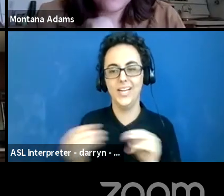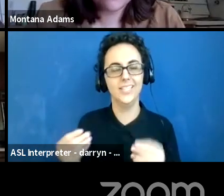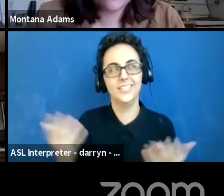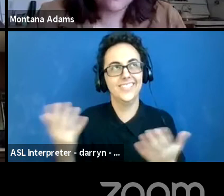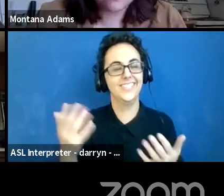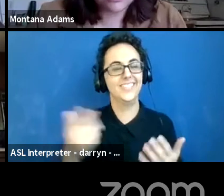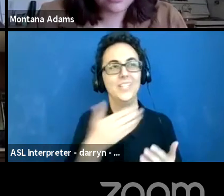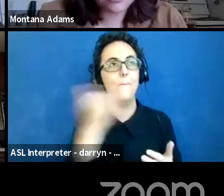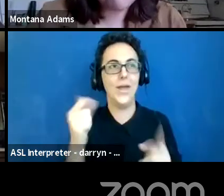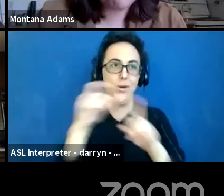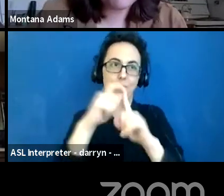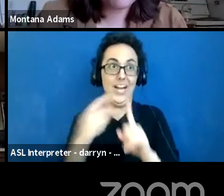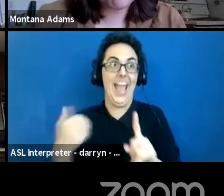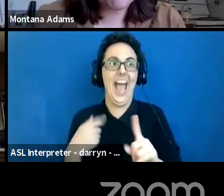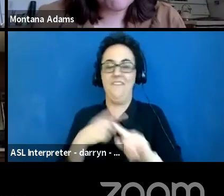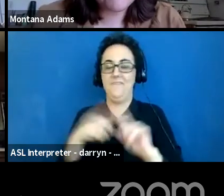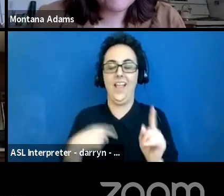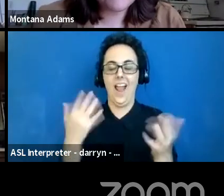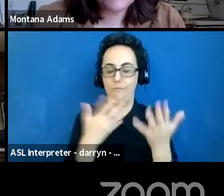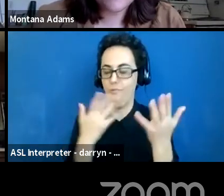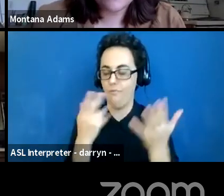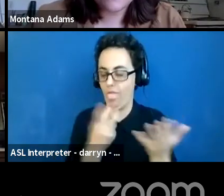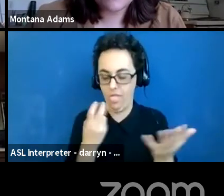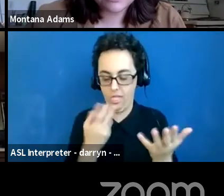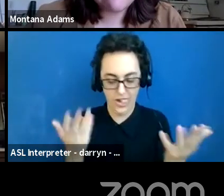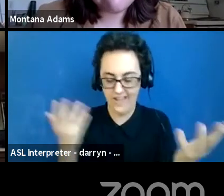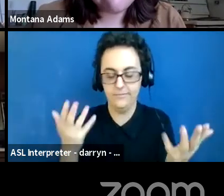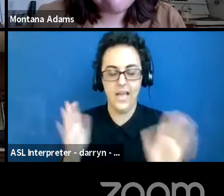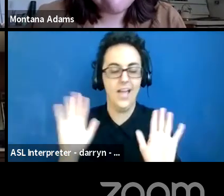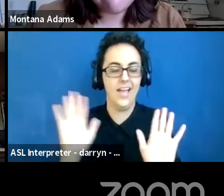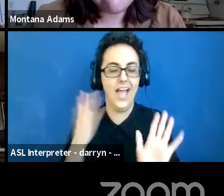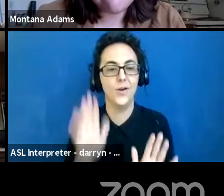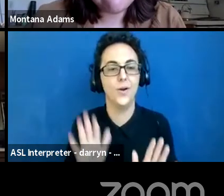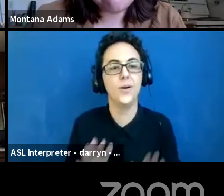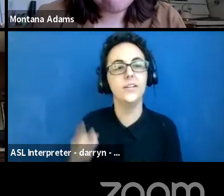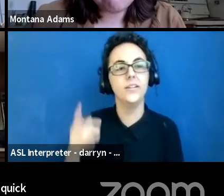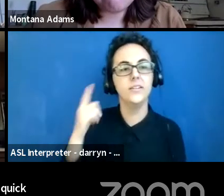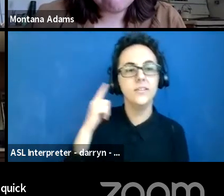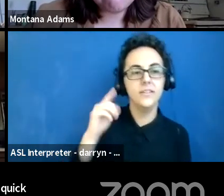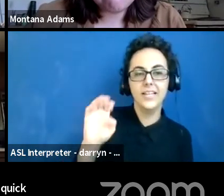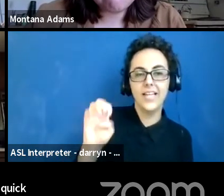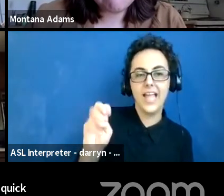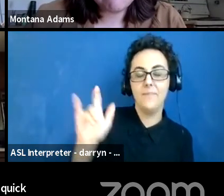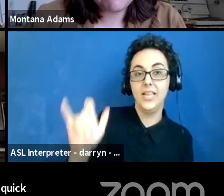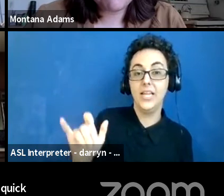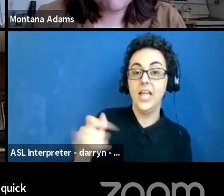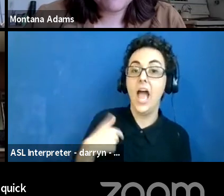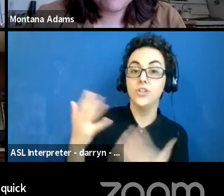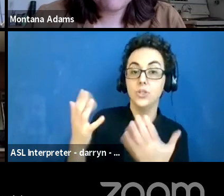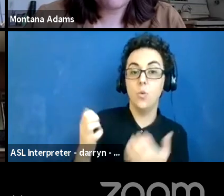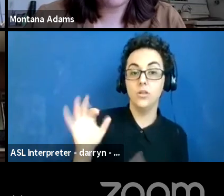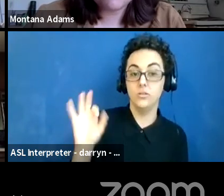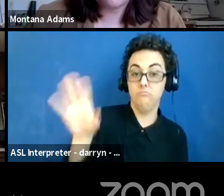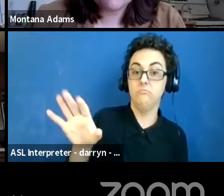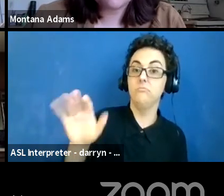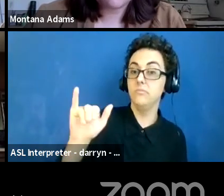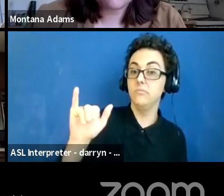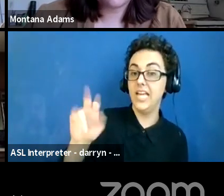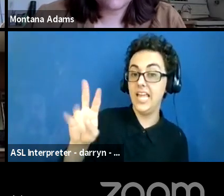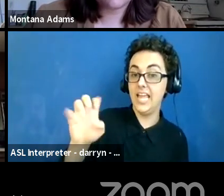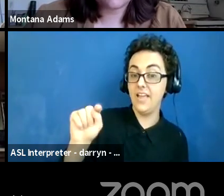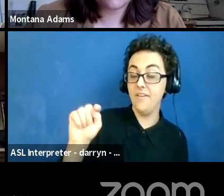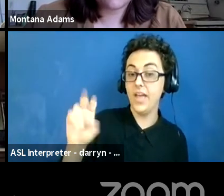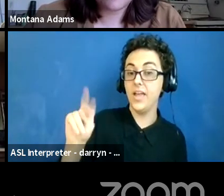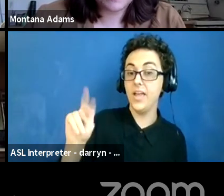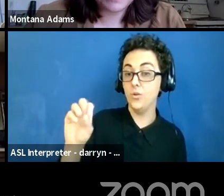Absolutely. And I just want to point to this real quick. Yvette Nolan, yes. I was just reading a piece by